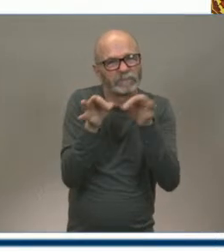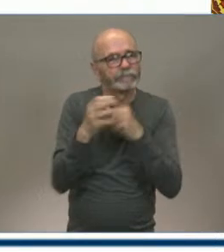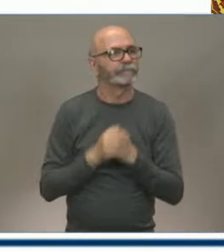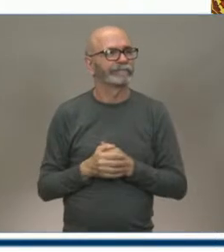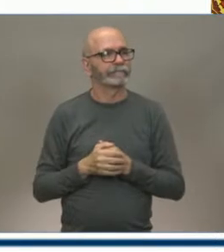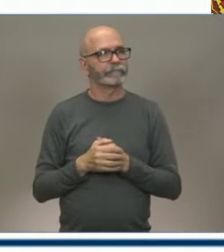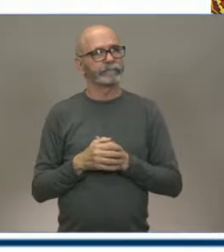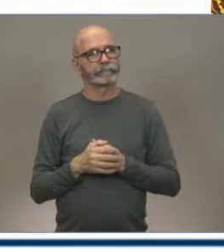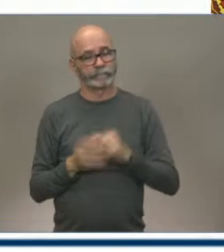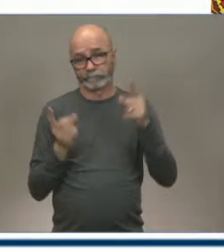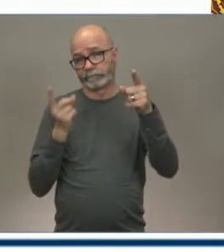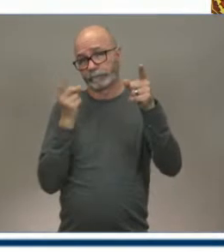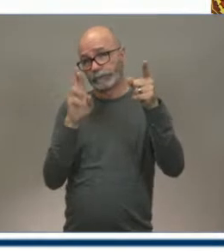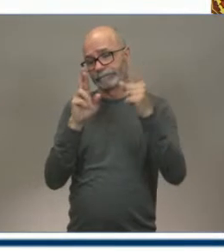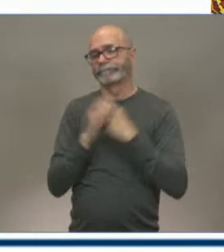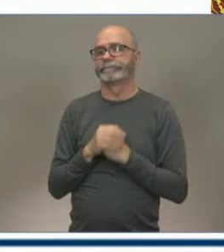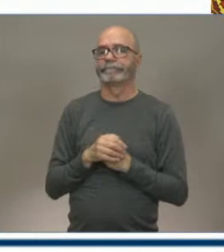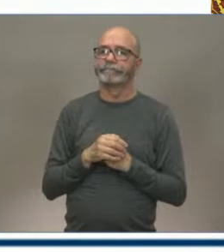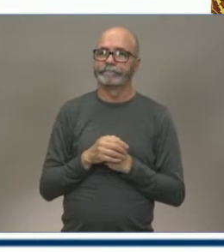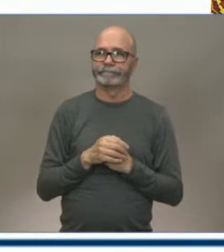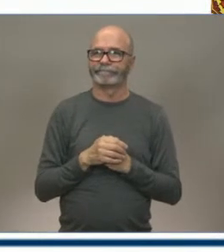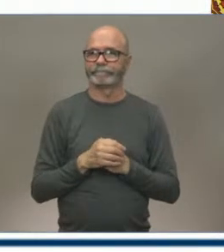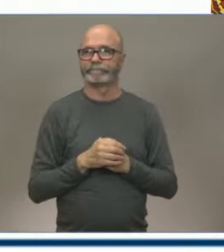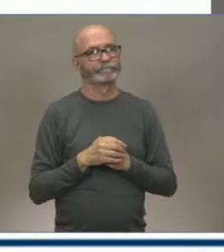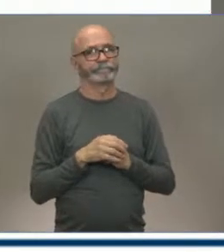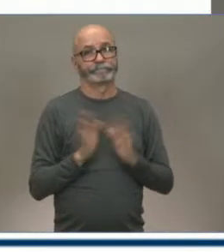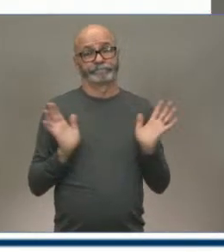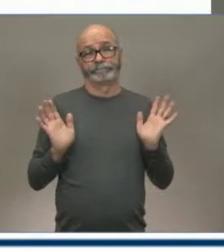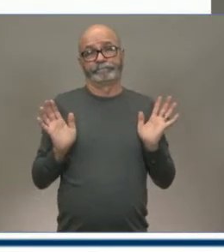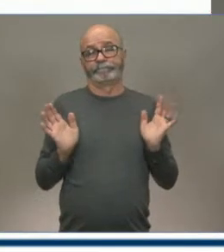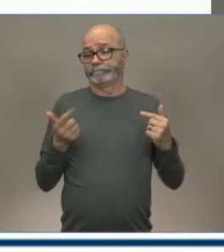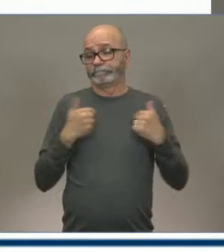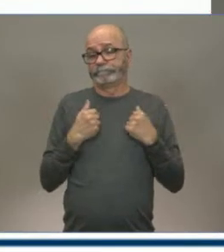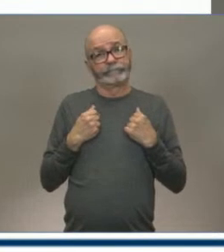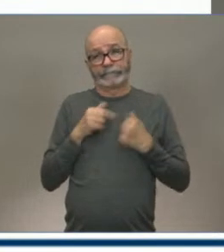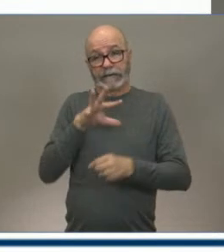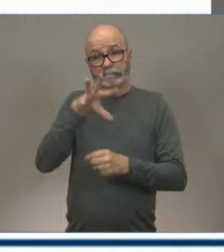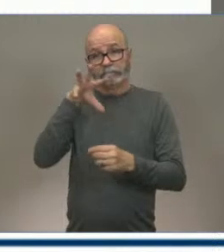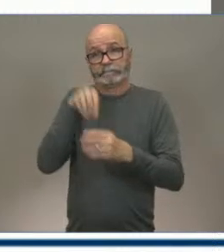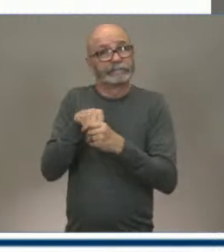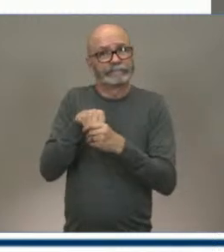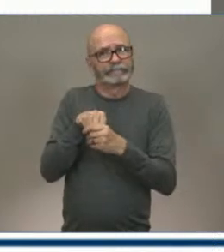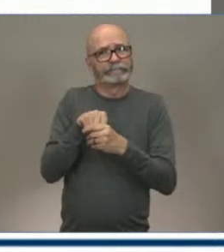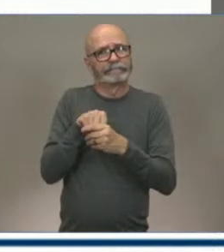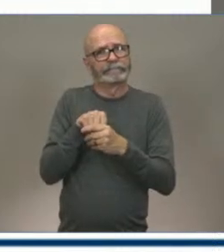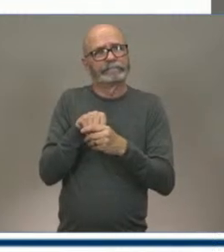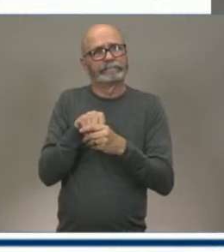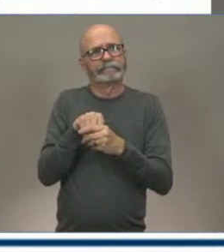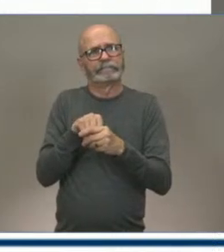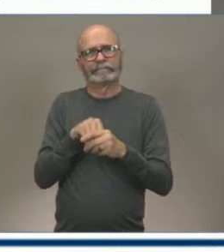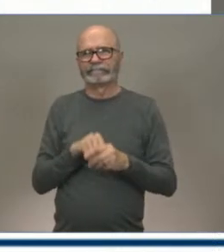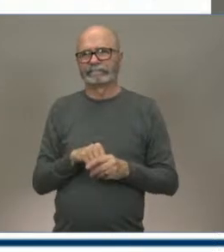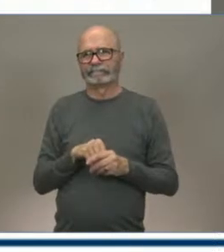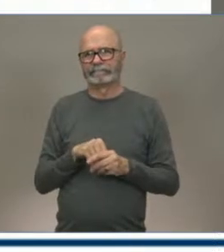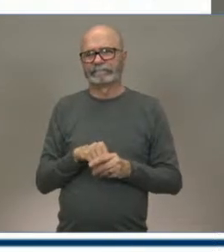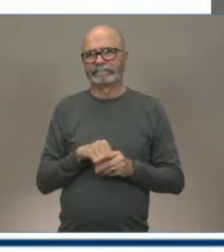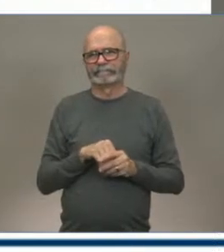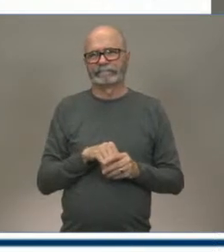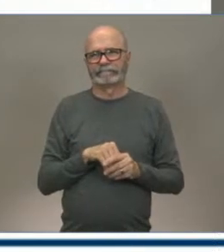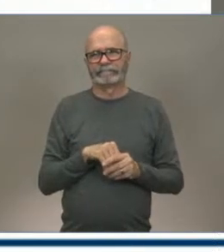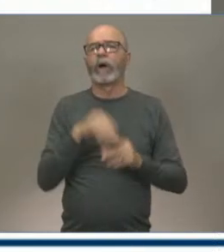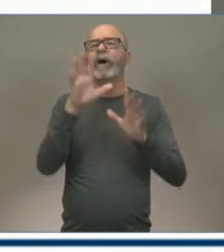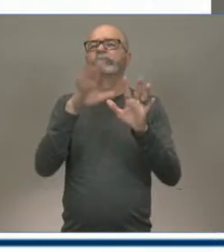haven't been involved in the details. There were discussions yesterday with Nova Scotia Environment, who was responsible